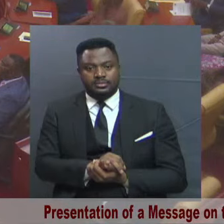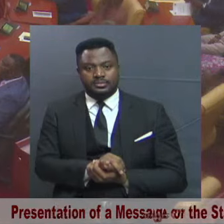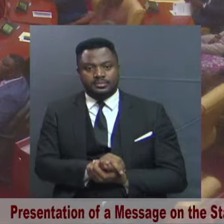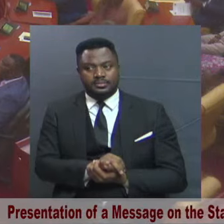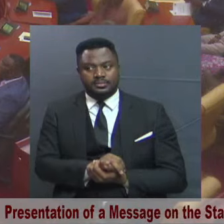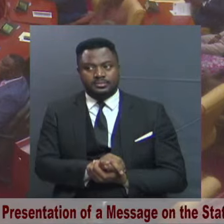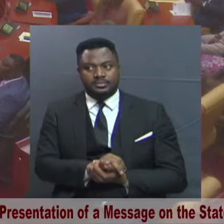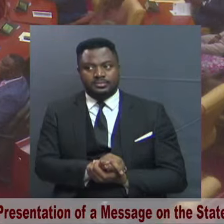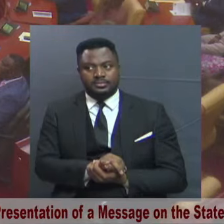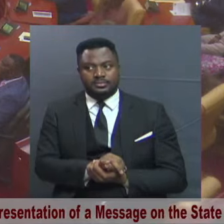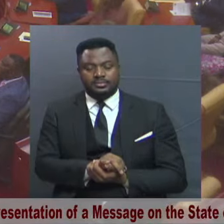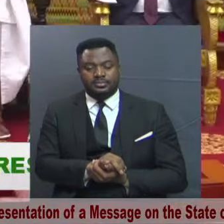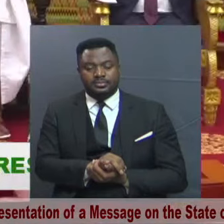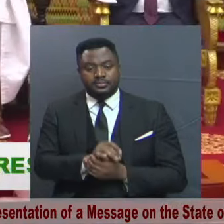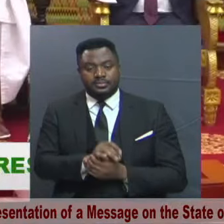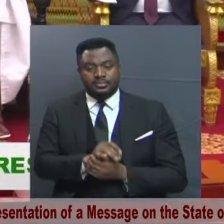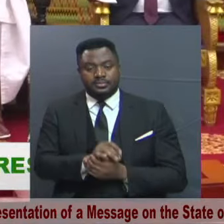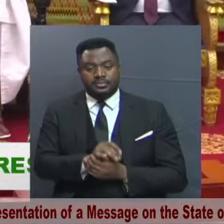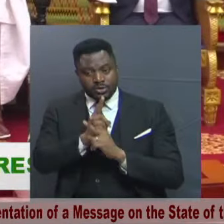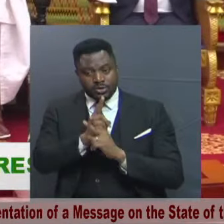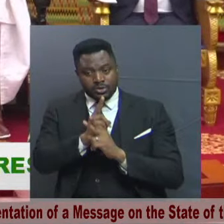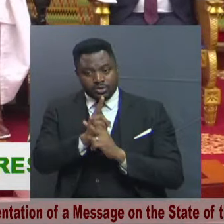again honorable